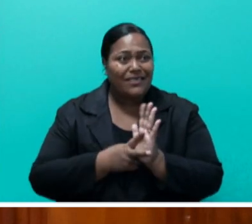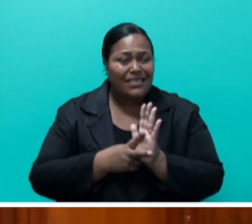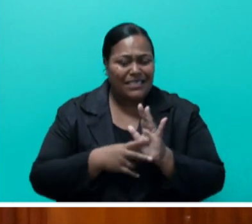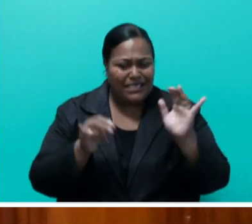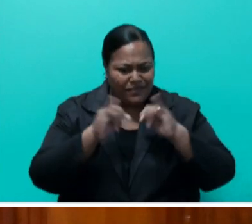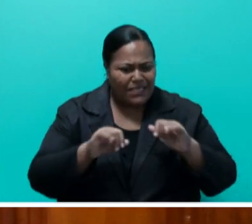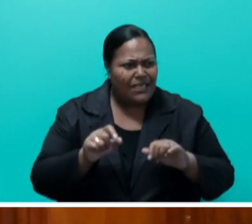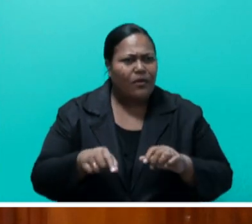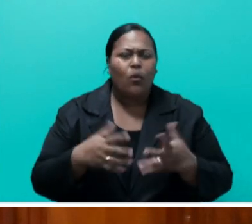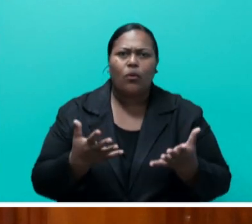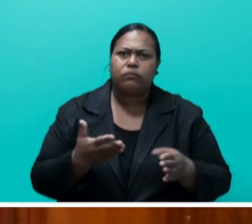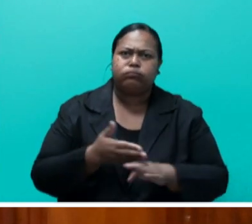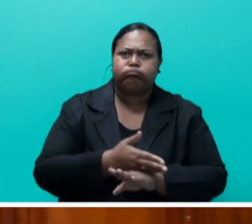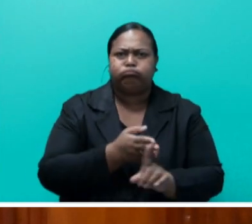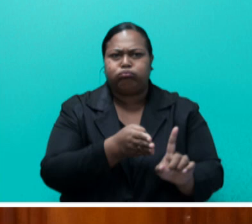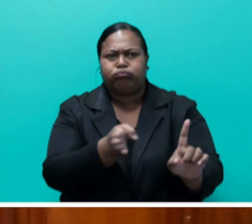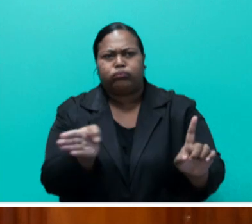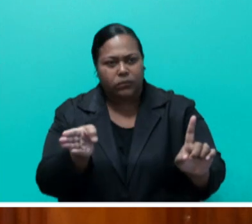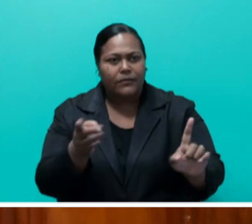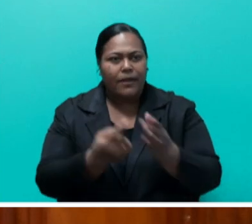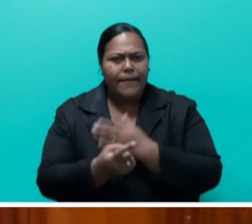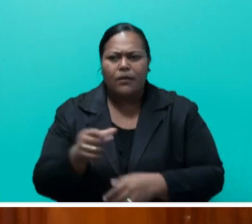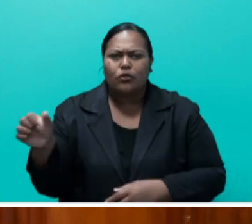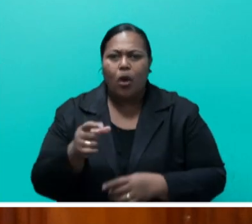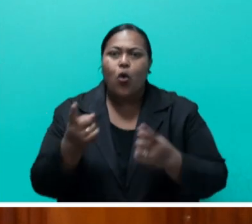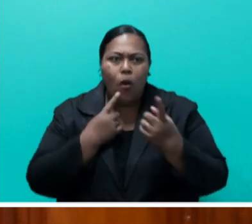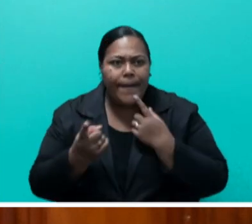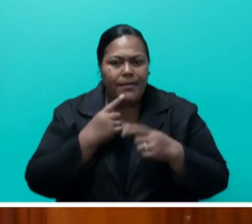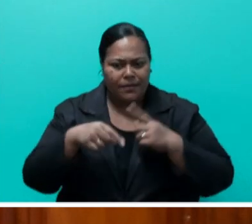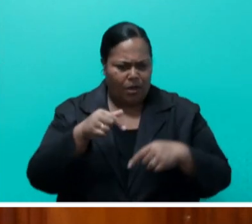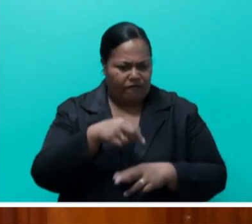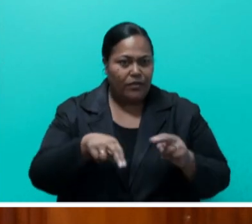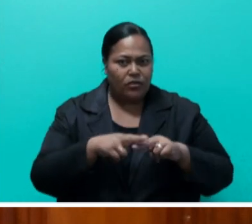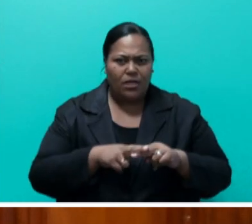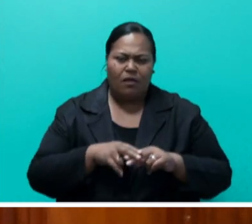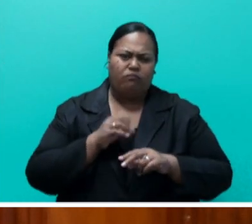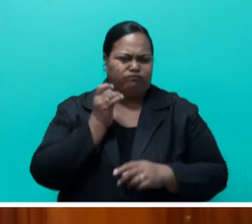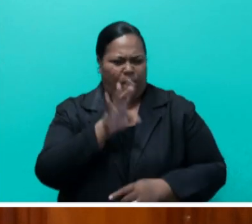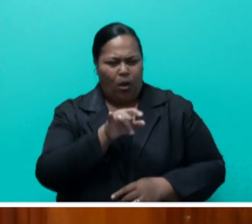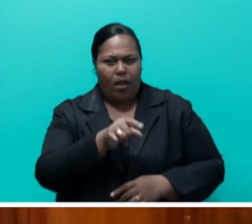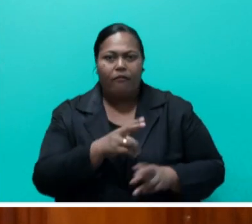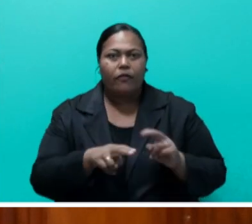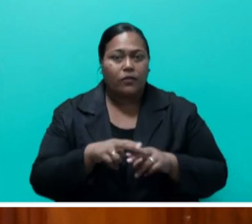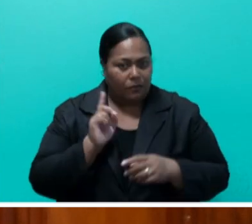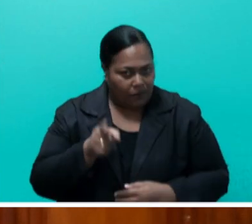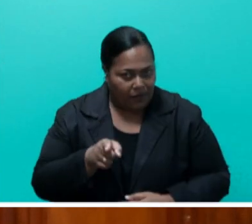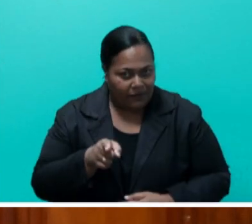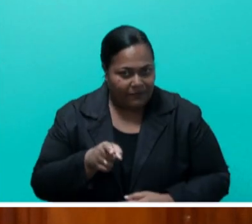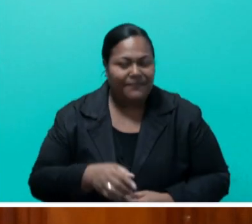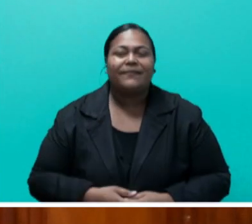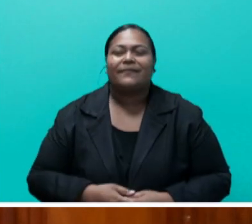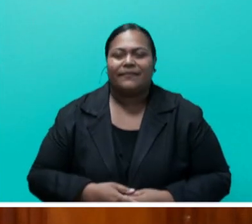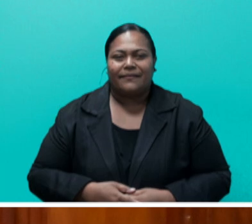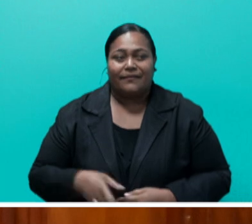which has gone way off of the radar with respect to making comments about Fiji. Honourable Minister, in the interests of all of